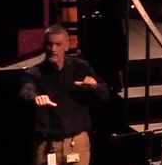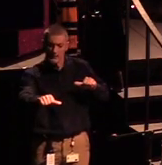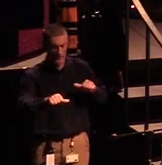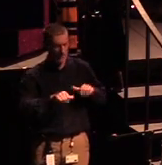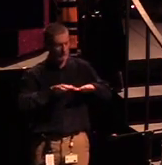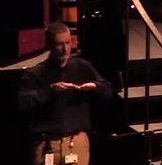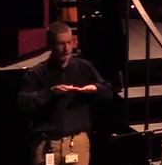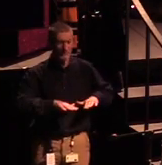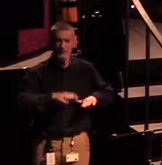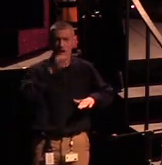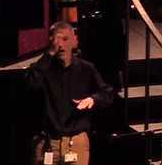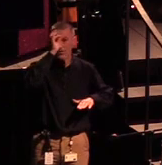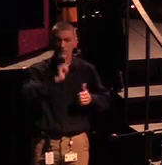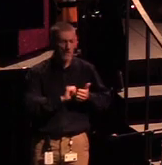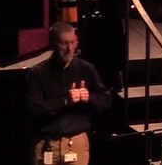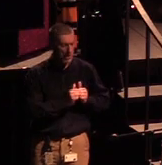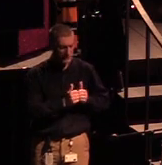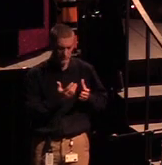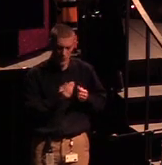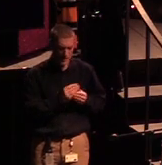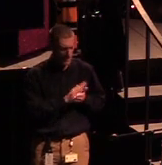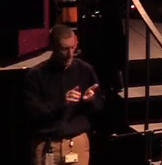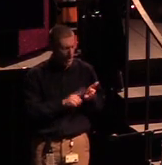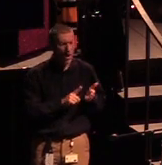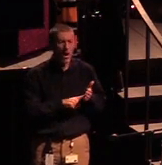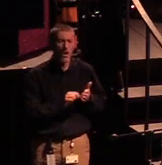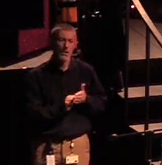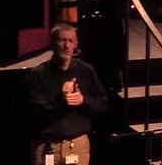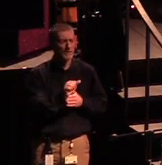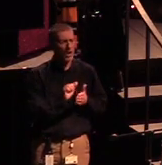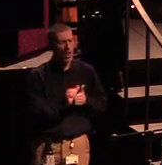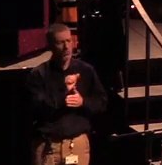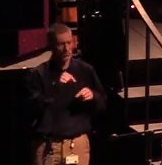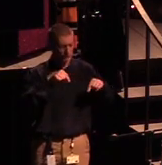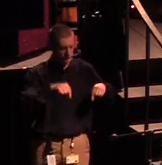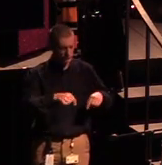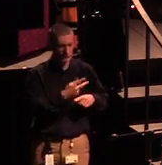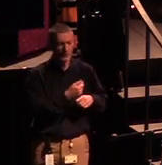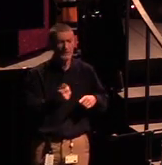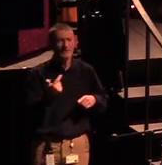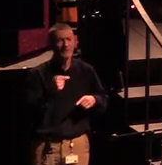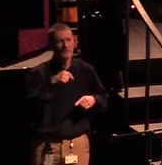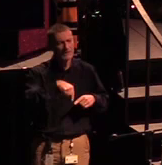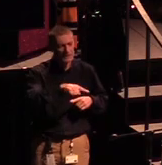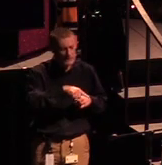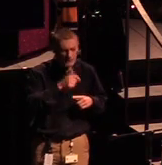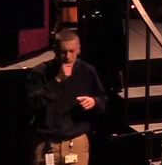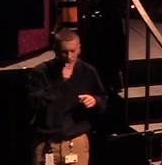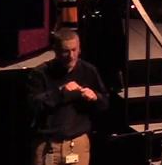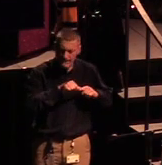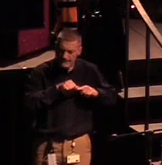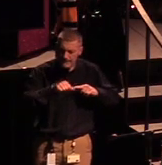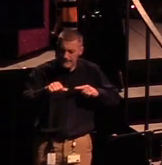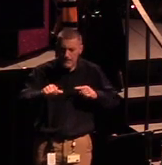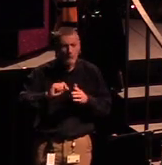had with the organizers of the howl city of culture program for 2017 and the idea was that we